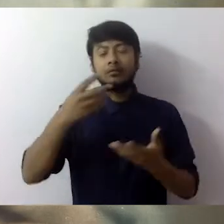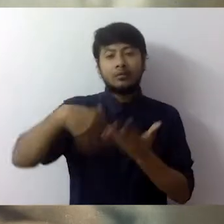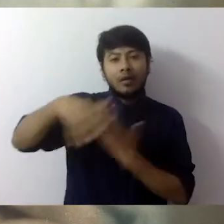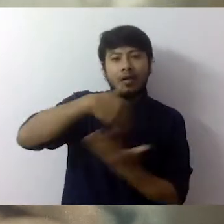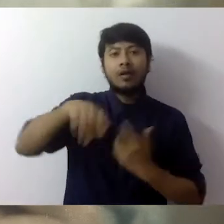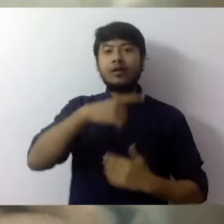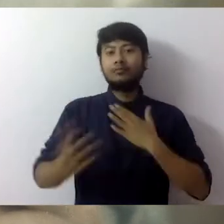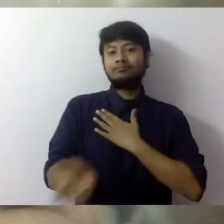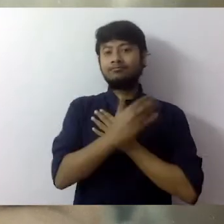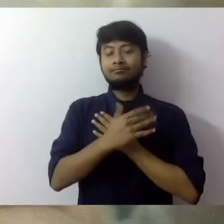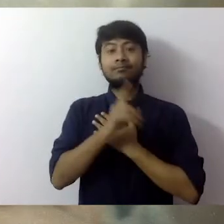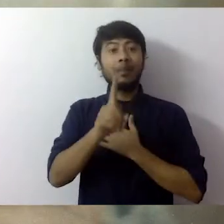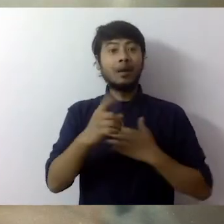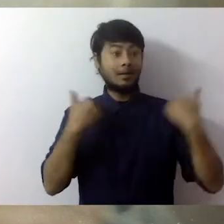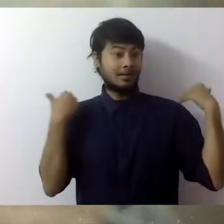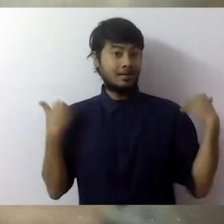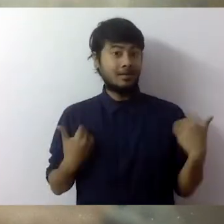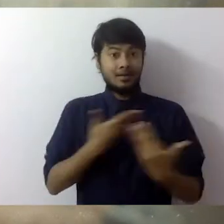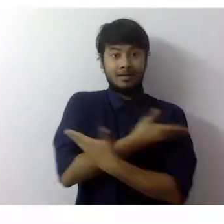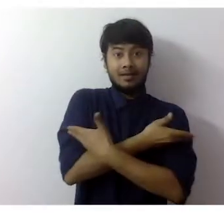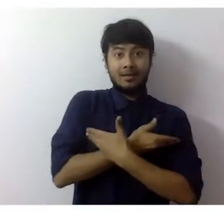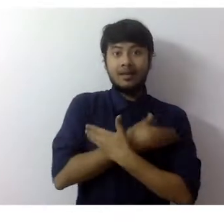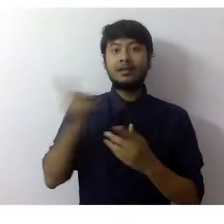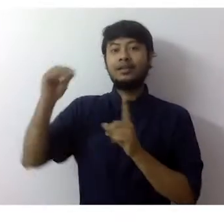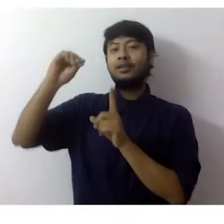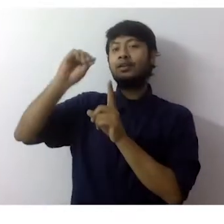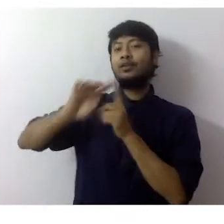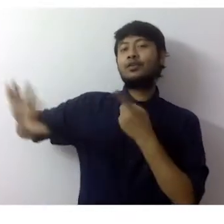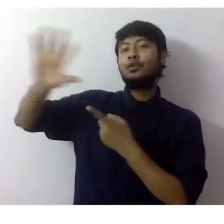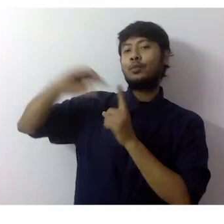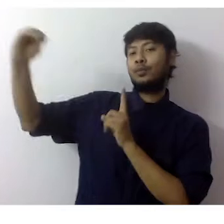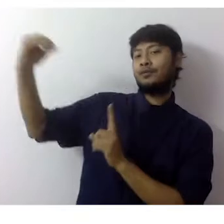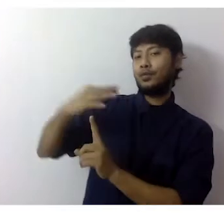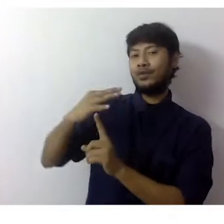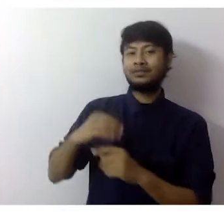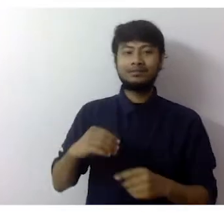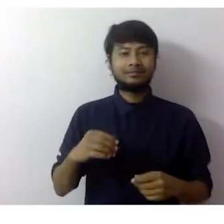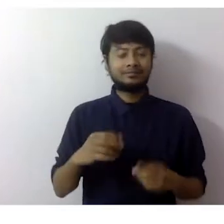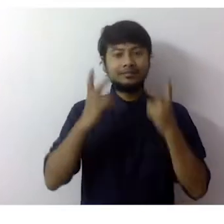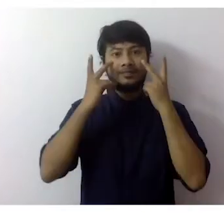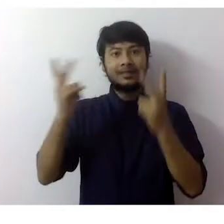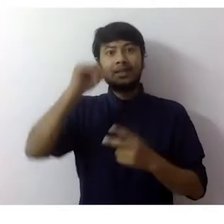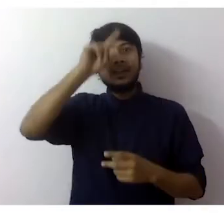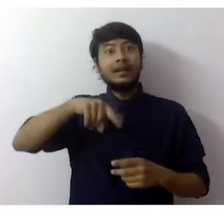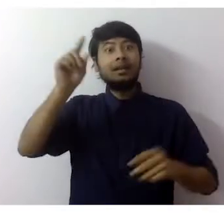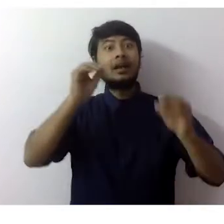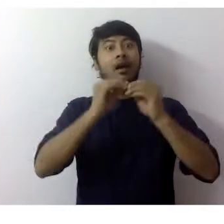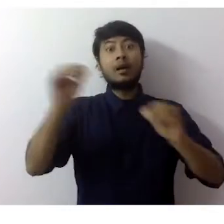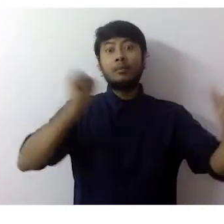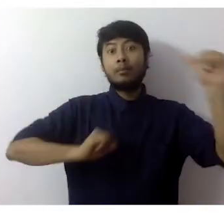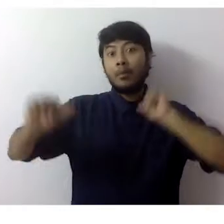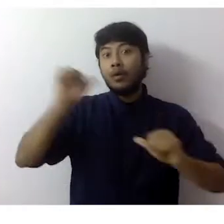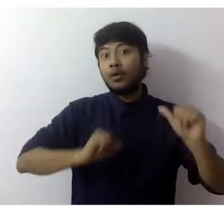styles adapted from European gowns and frocks. These fabrics also became a part of the Indian cinema,